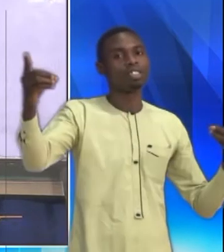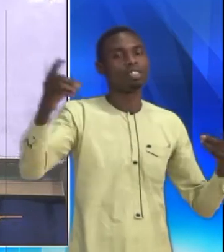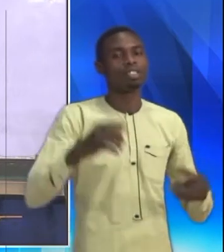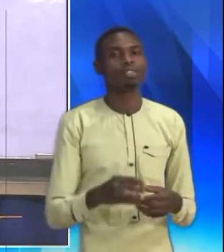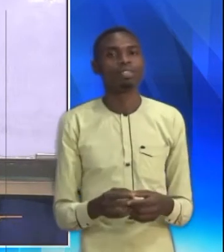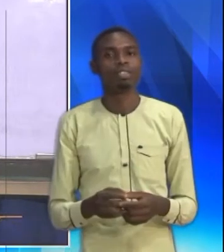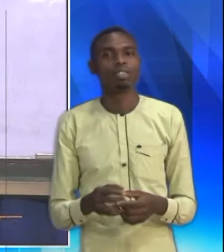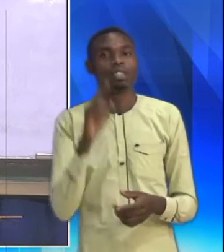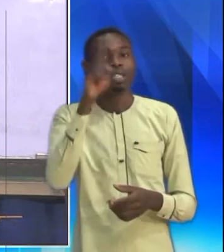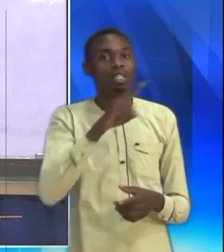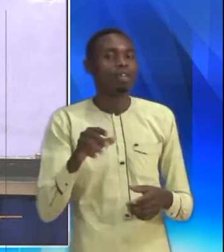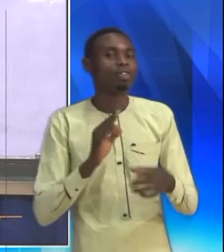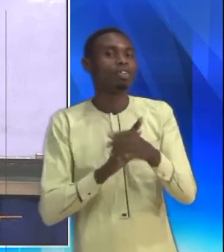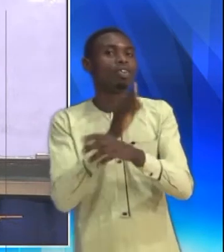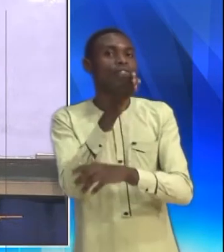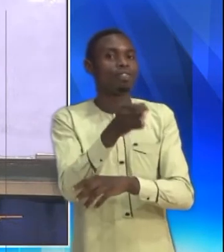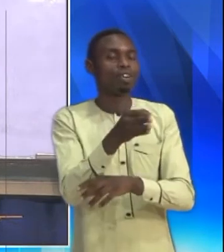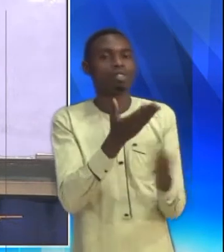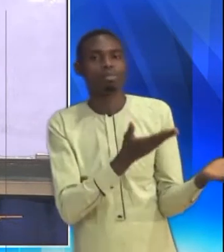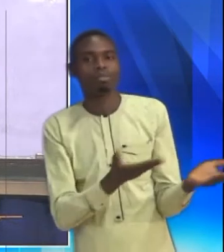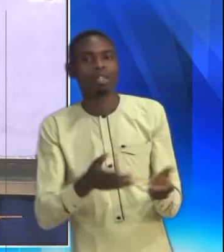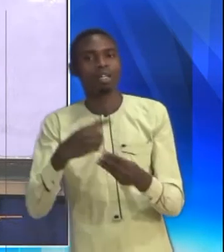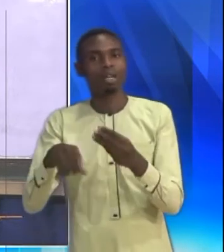So force brings about something.